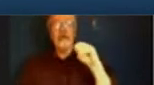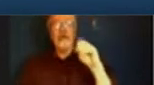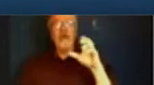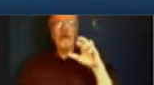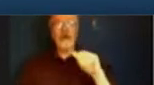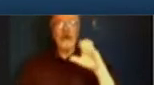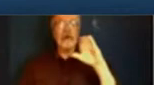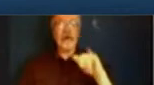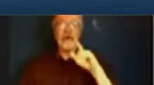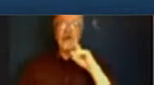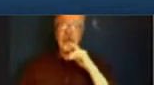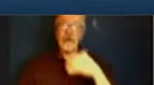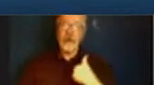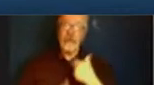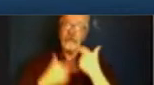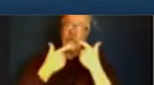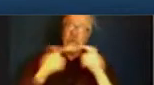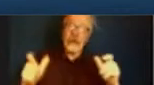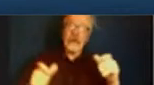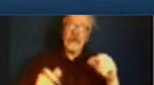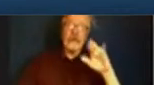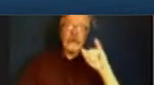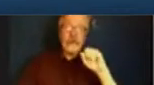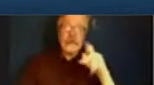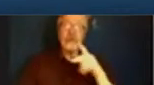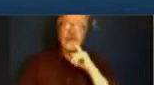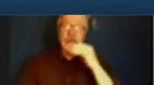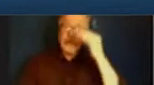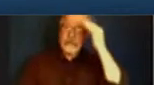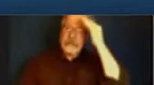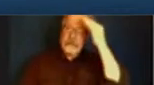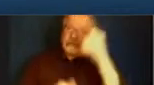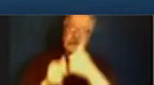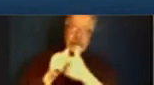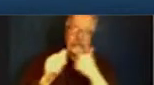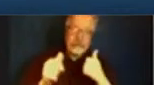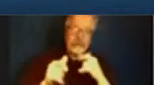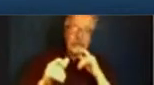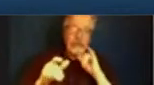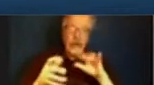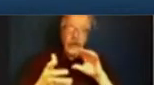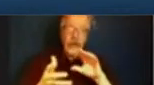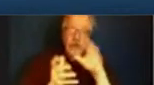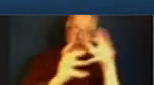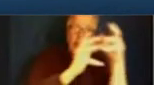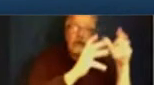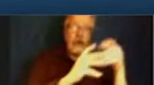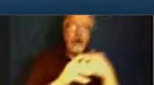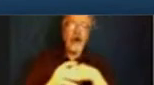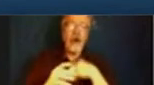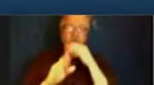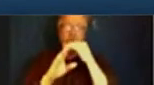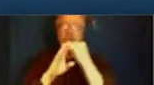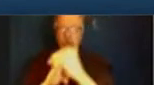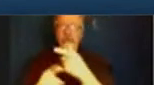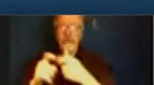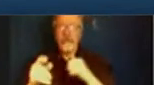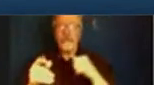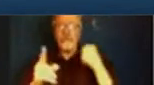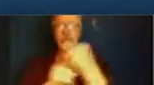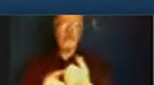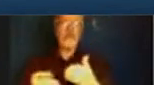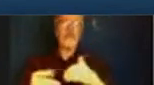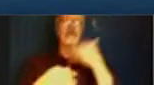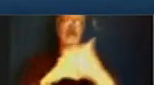coup last time. And that effort is continuing. So I'm going to talk tomorrow about efforts to prevent that next time. You have any final words,